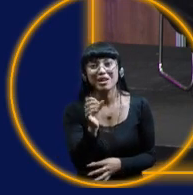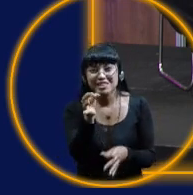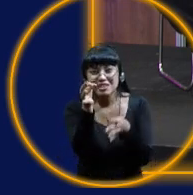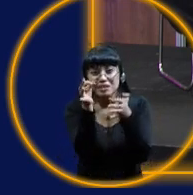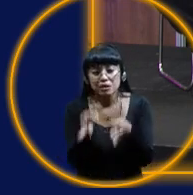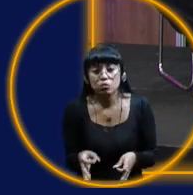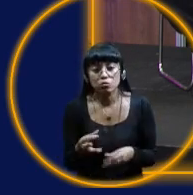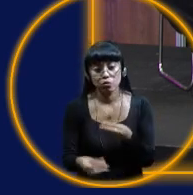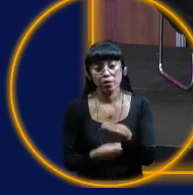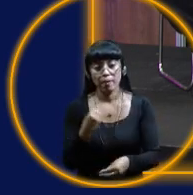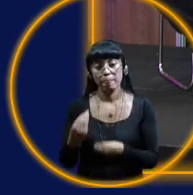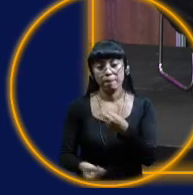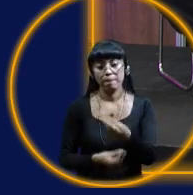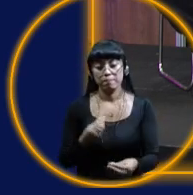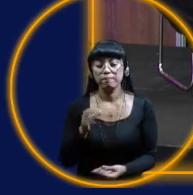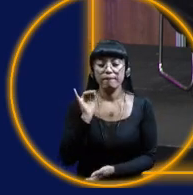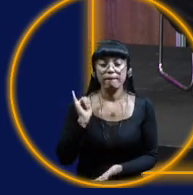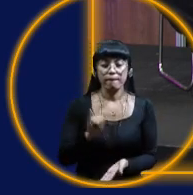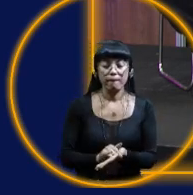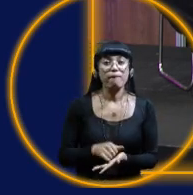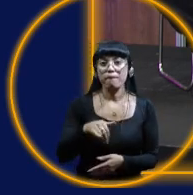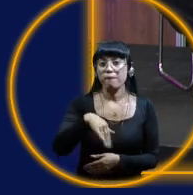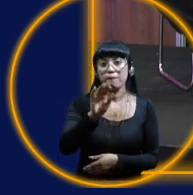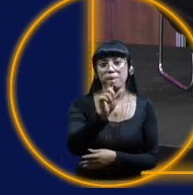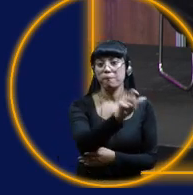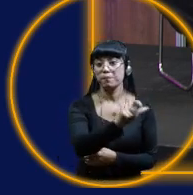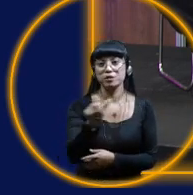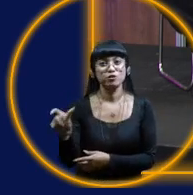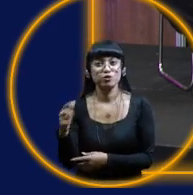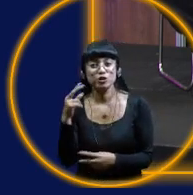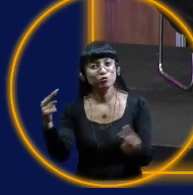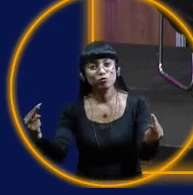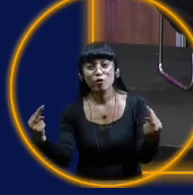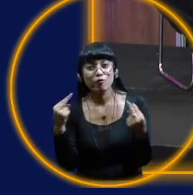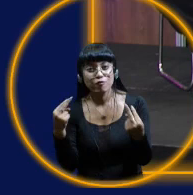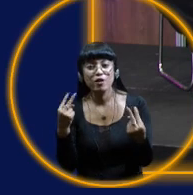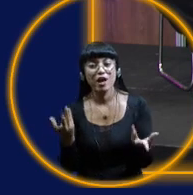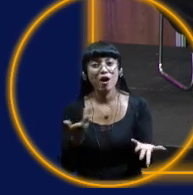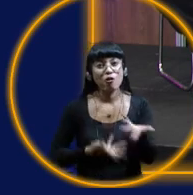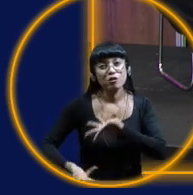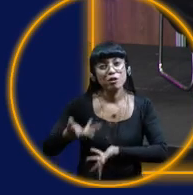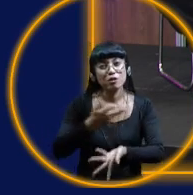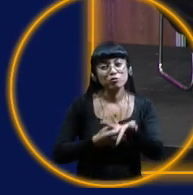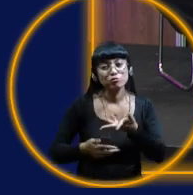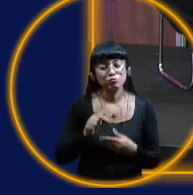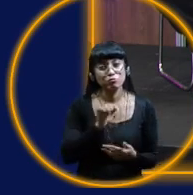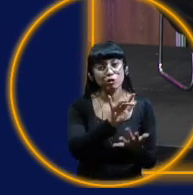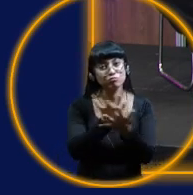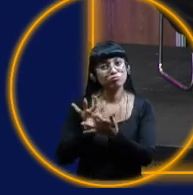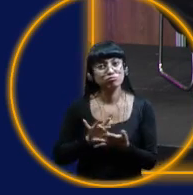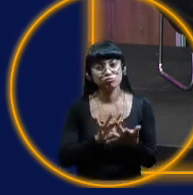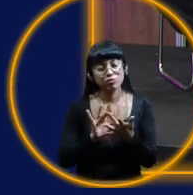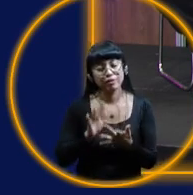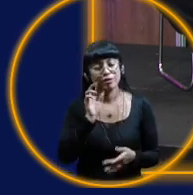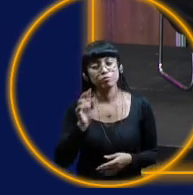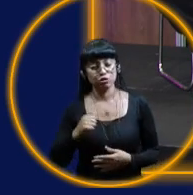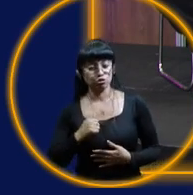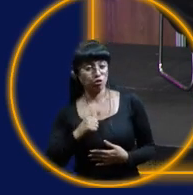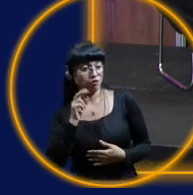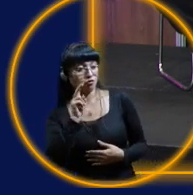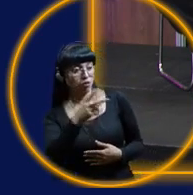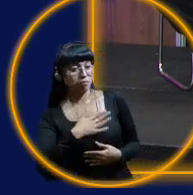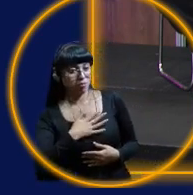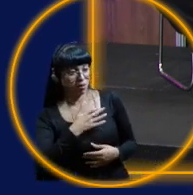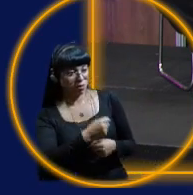if most people don't see it or interact with it, when you look back at the collection and the large body of work you've made, that you feel